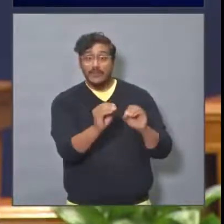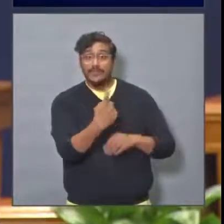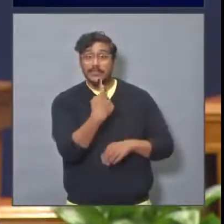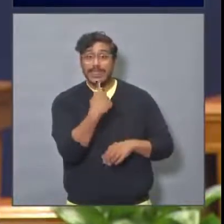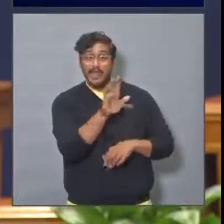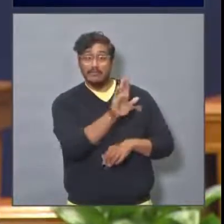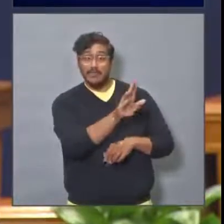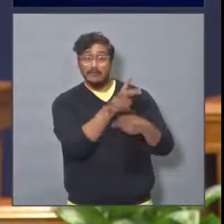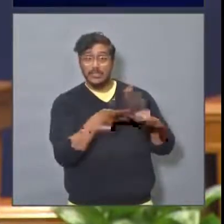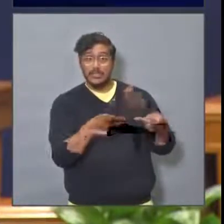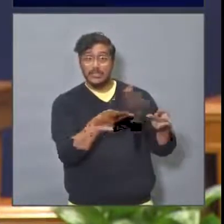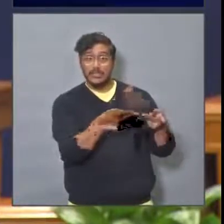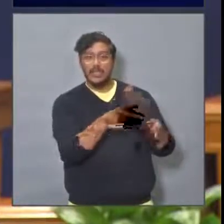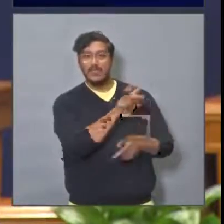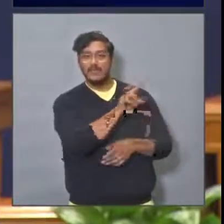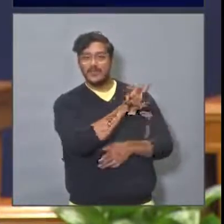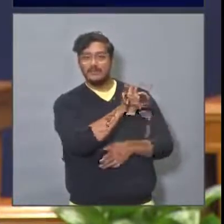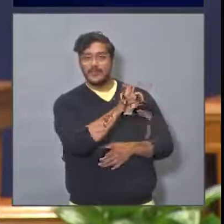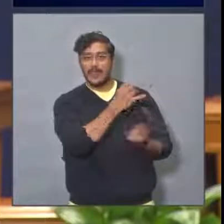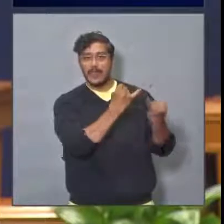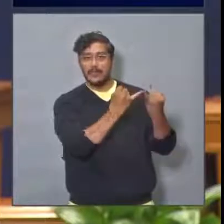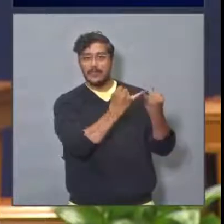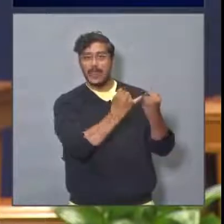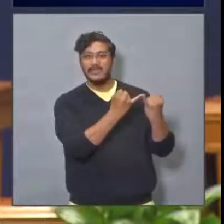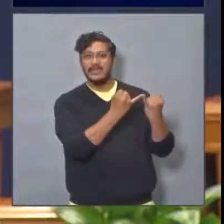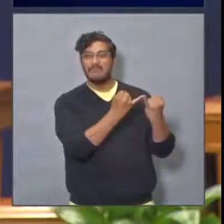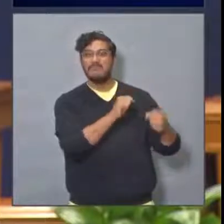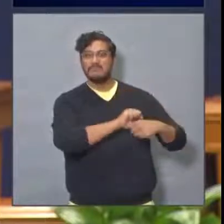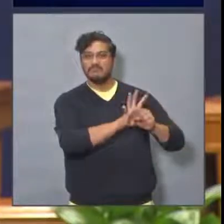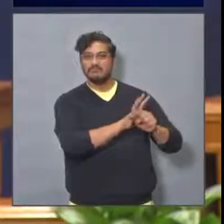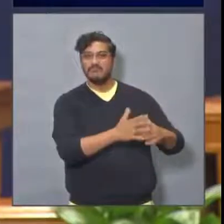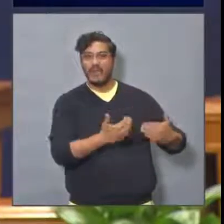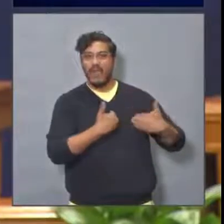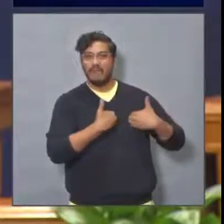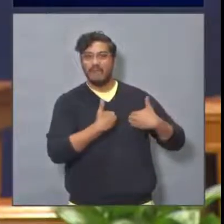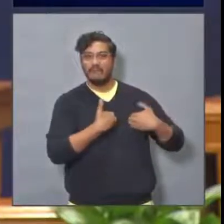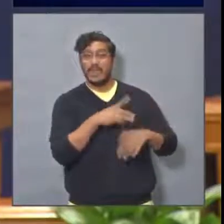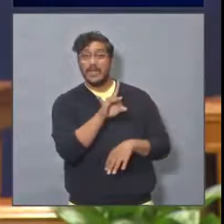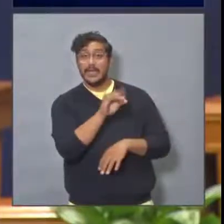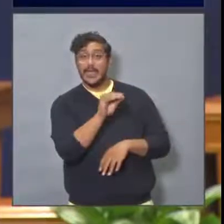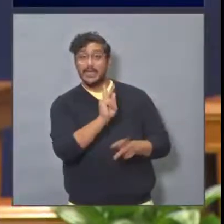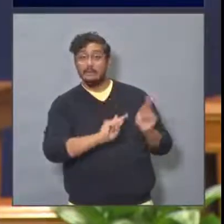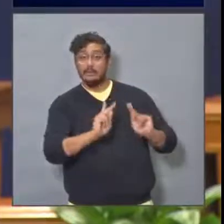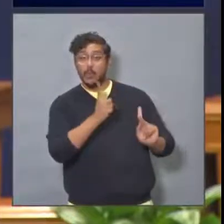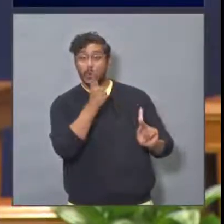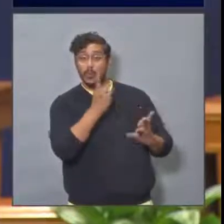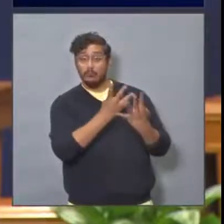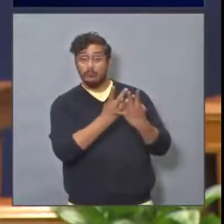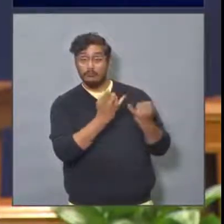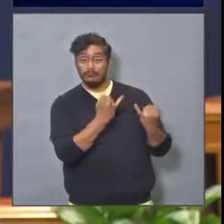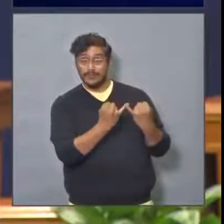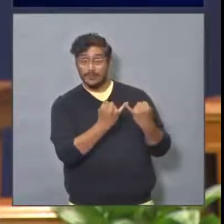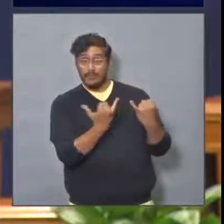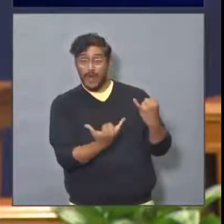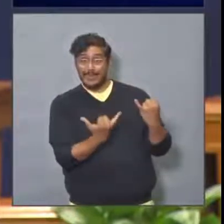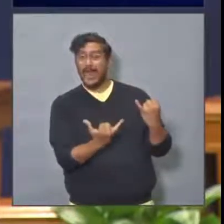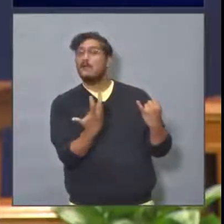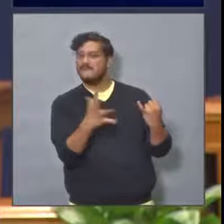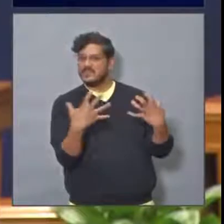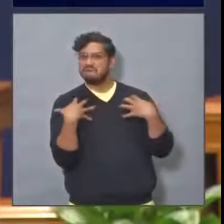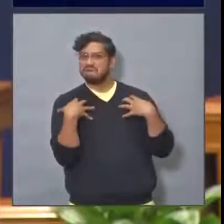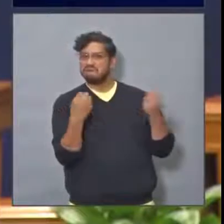their facilities 59 inmates who are positive, 80 people who are incarcerated and have